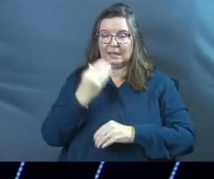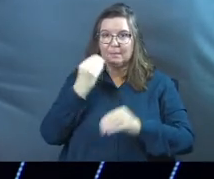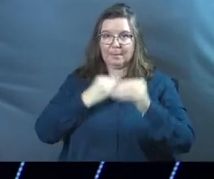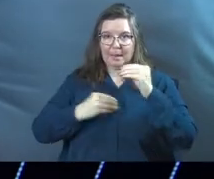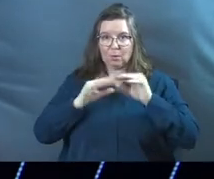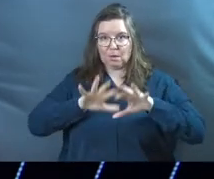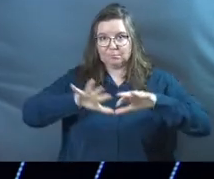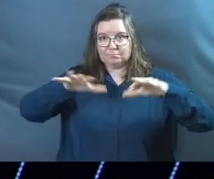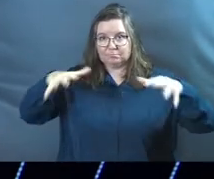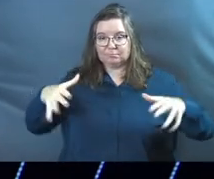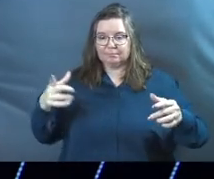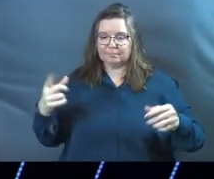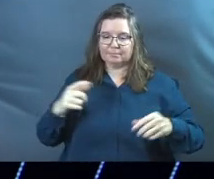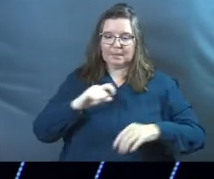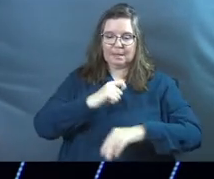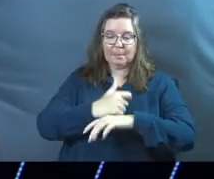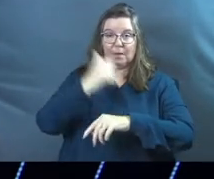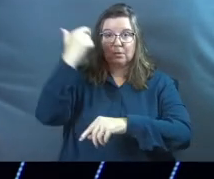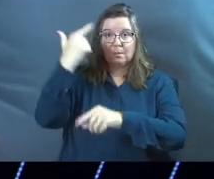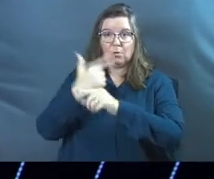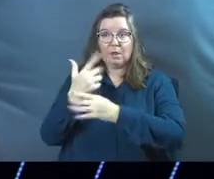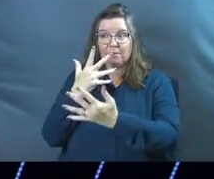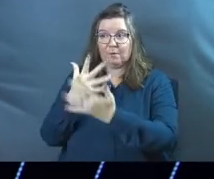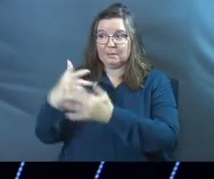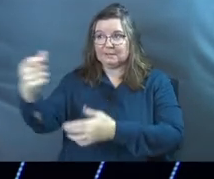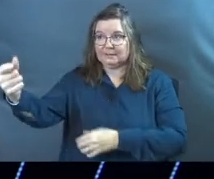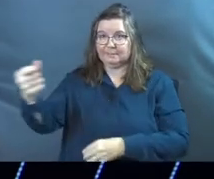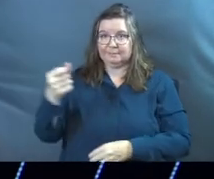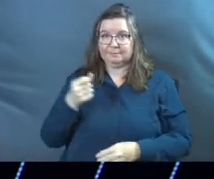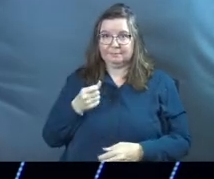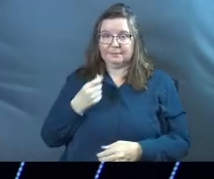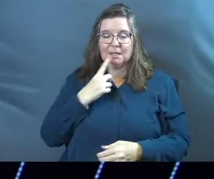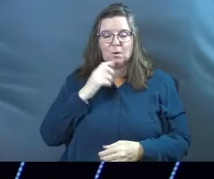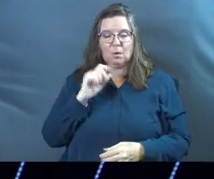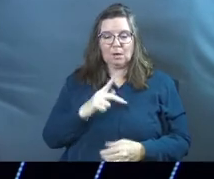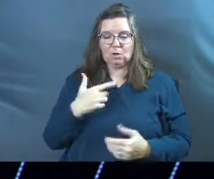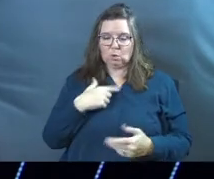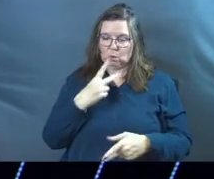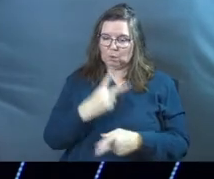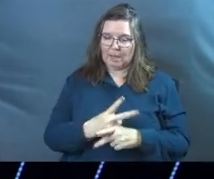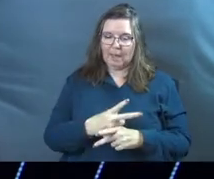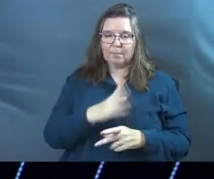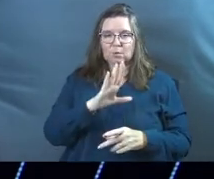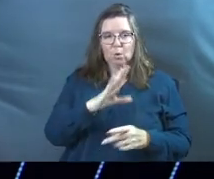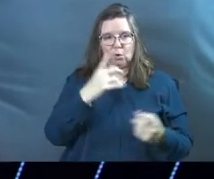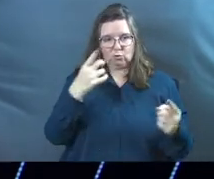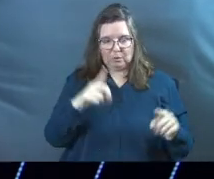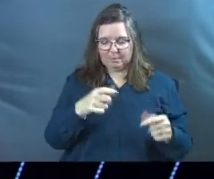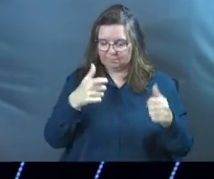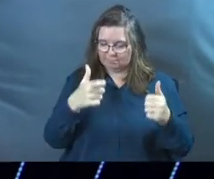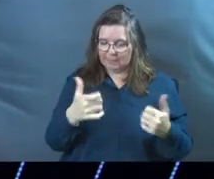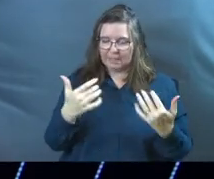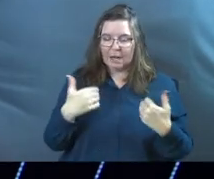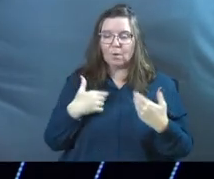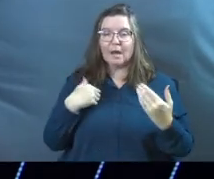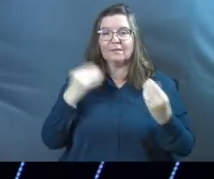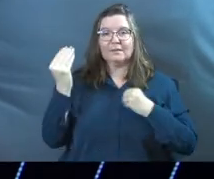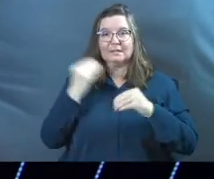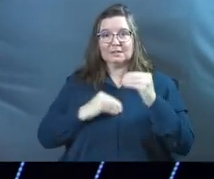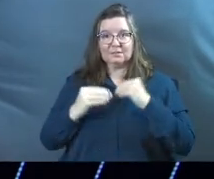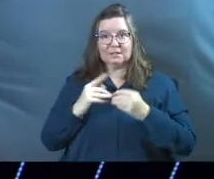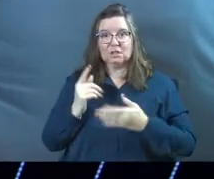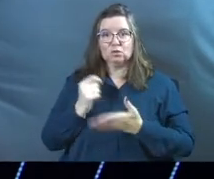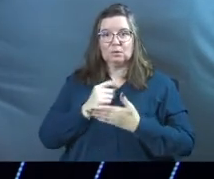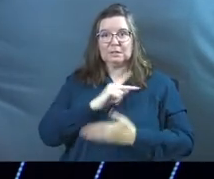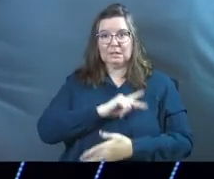banquet, and he brings out the brother from prison and said, okay, you guys kept your end of the bargain. Great. Now we'll have this feast. He